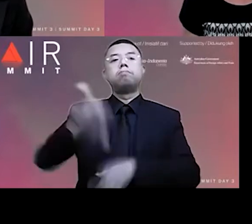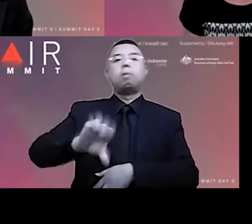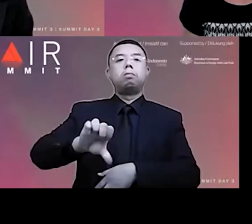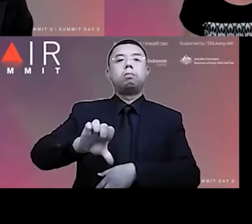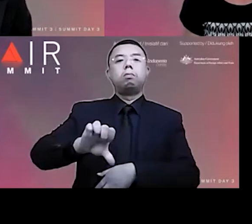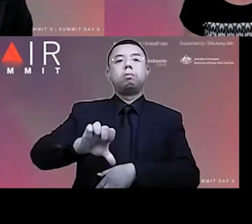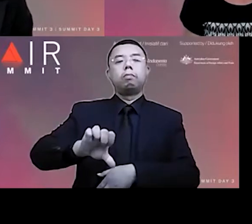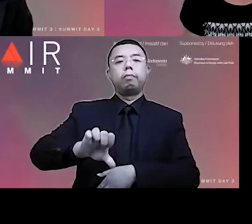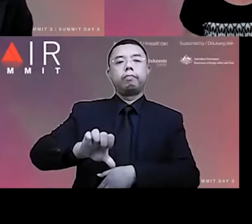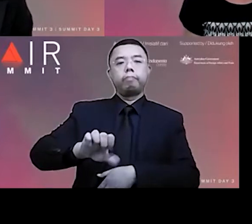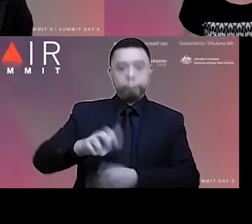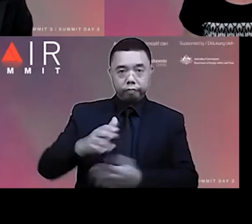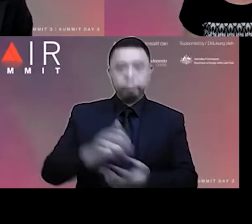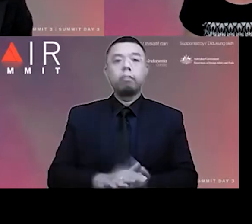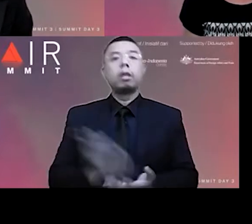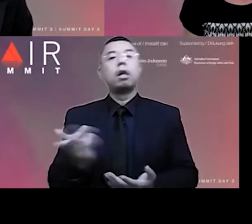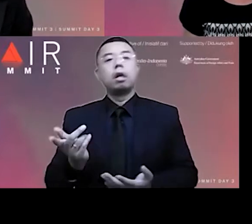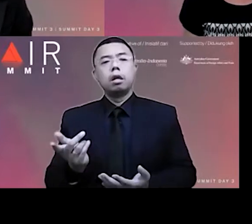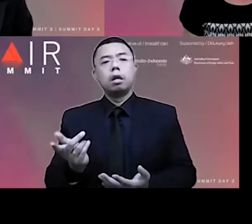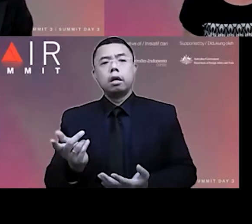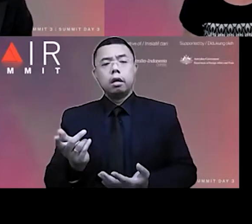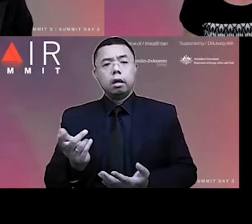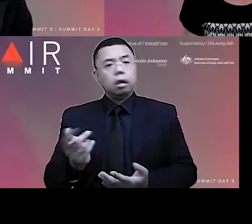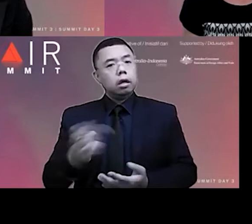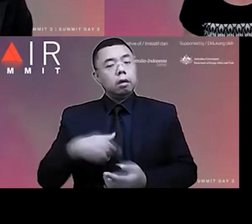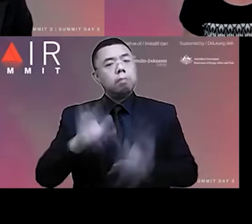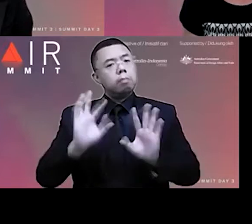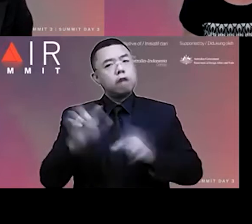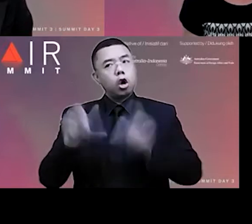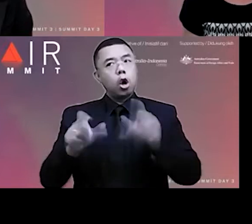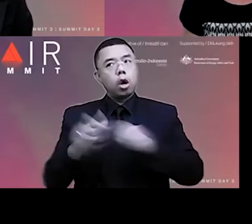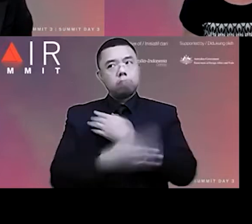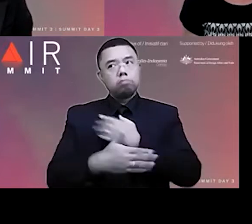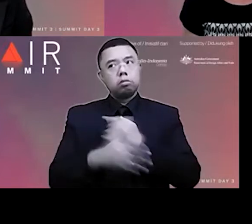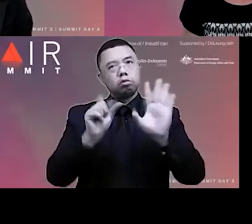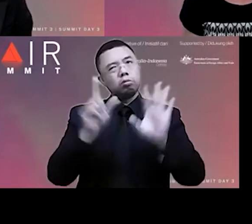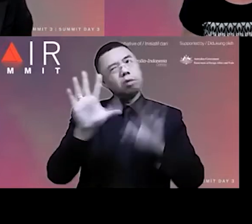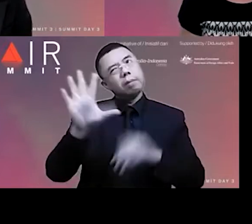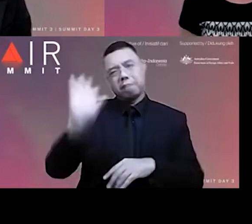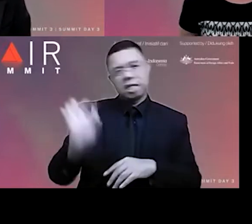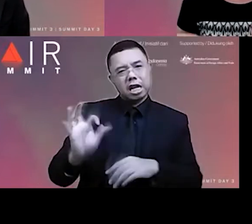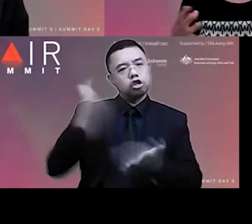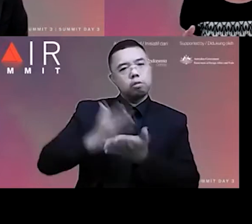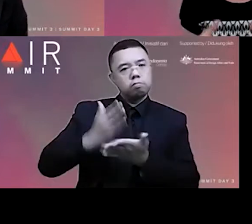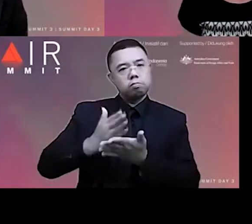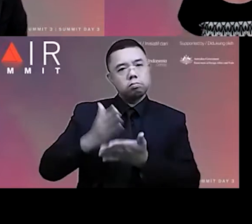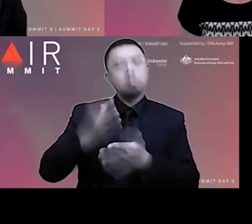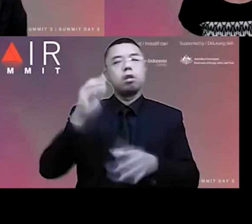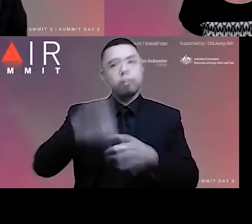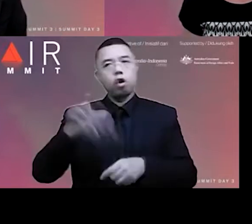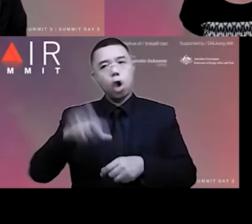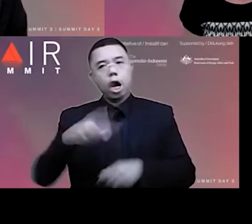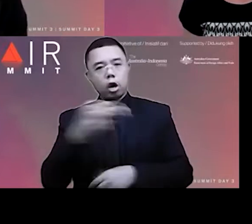by 75% and domestic travel has reduced by 50%. So the purpose of